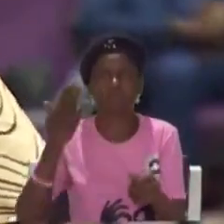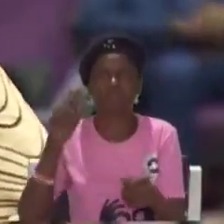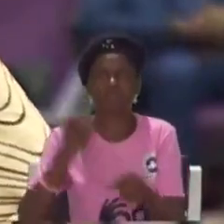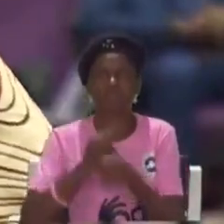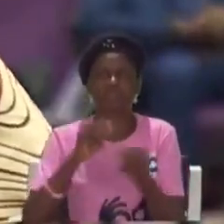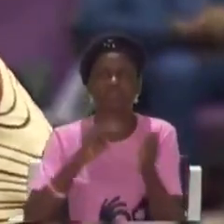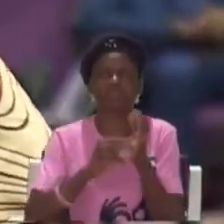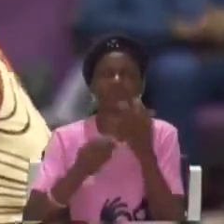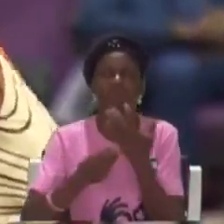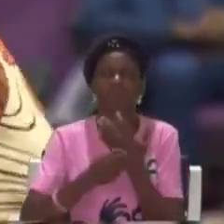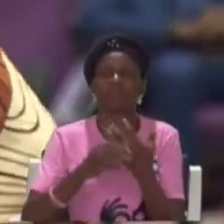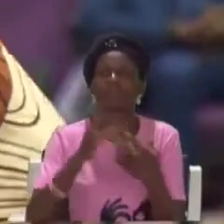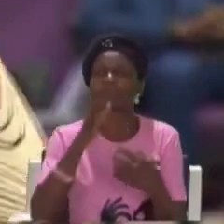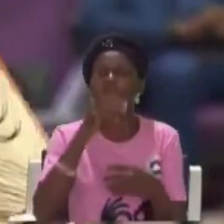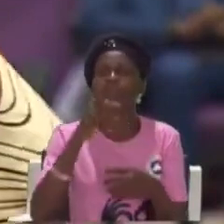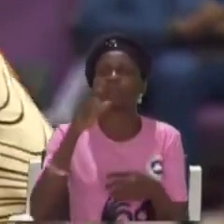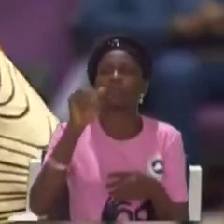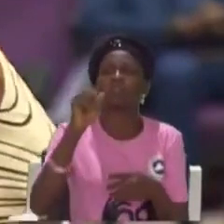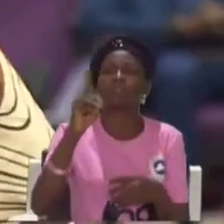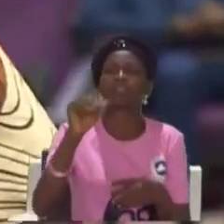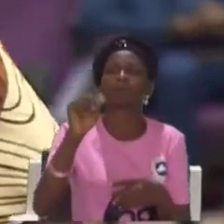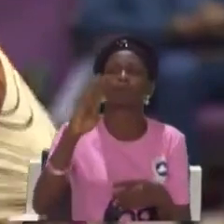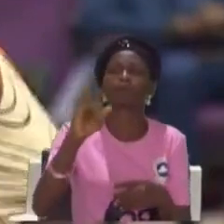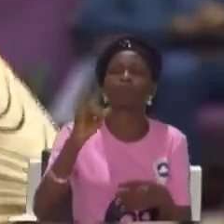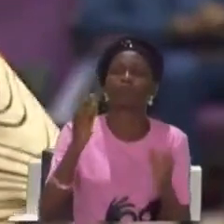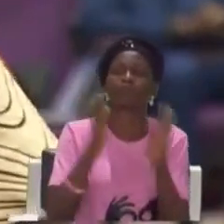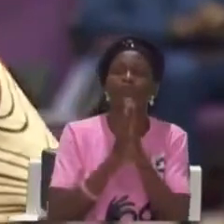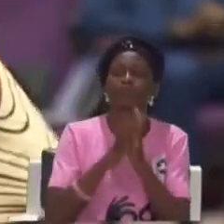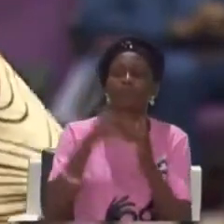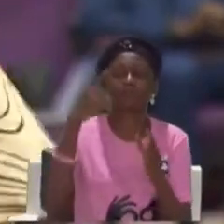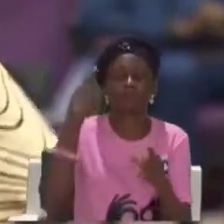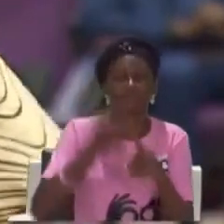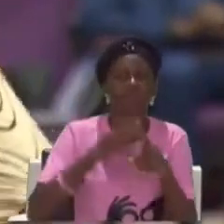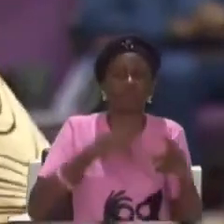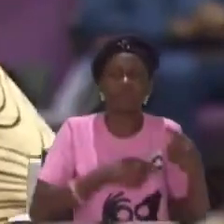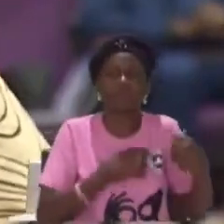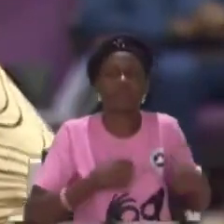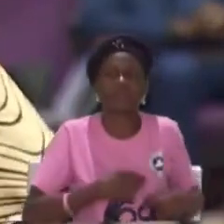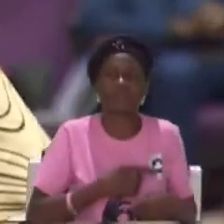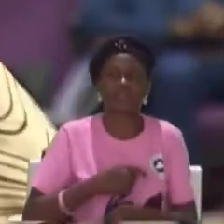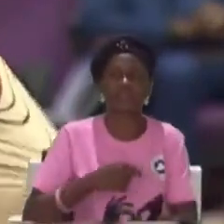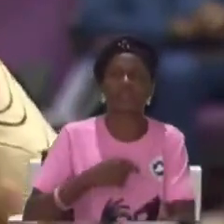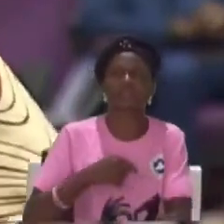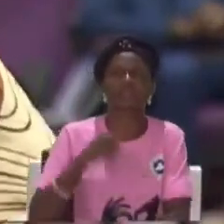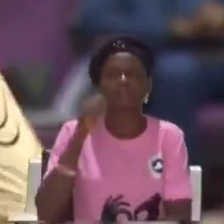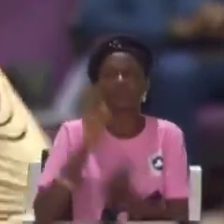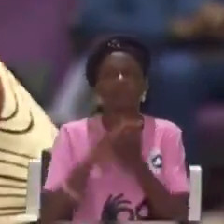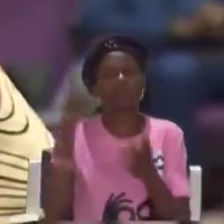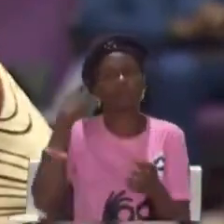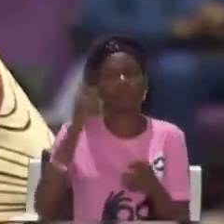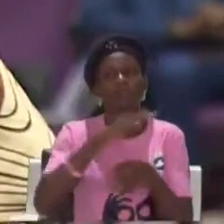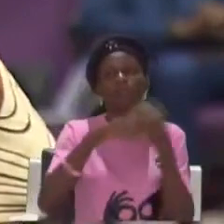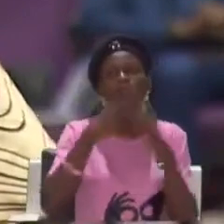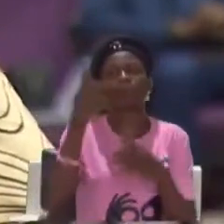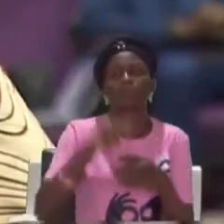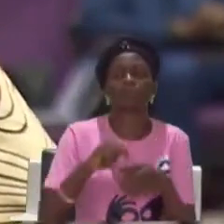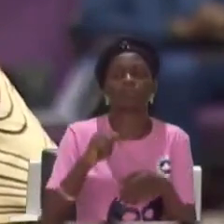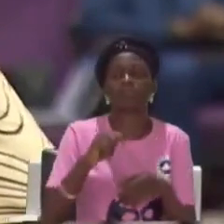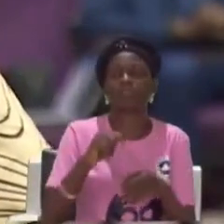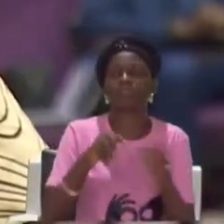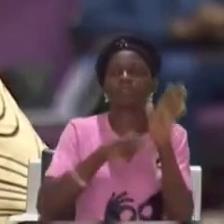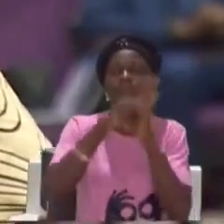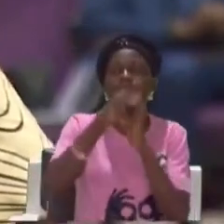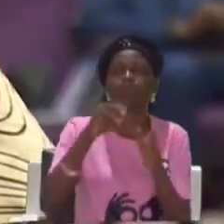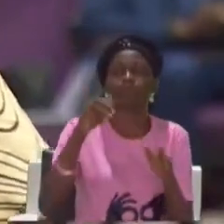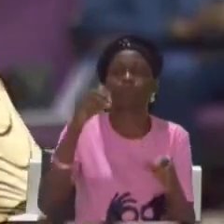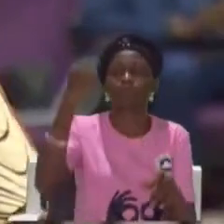March, Mommy Adeboy prayed. From her heart, you know, with a burden in her heart, she prayed for all the matured singles, that the Lord should